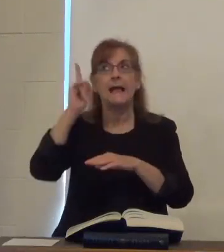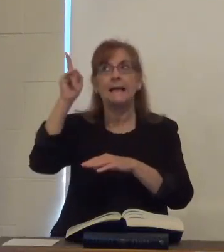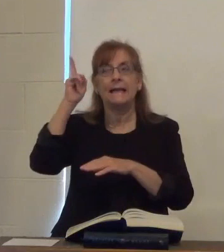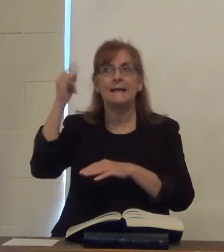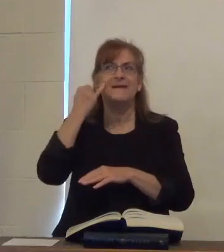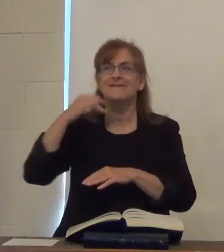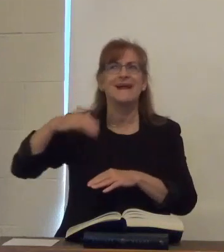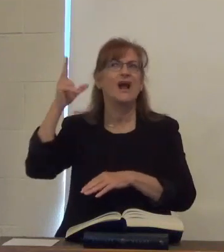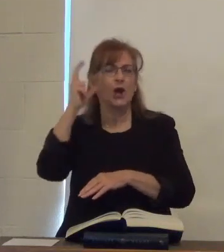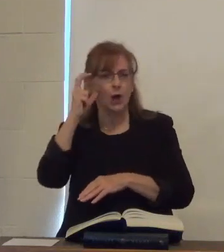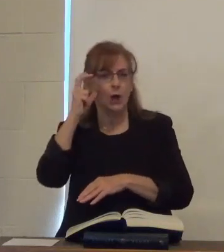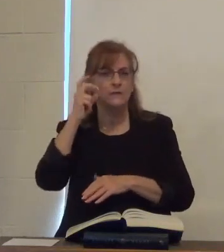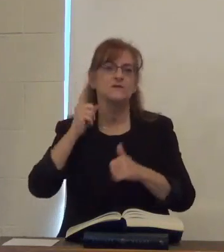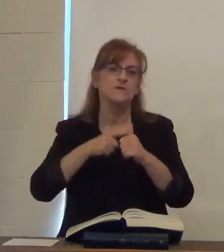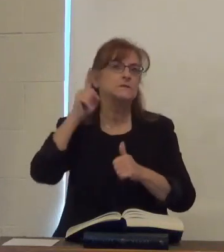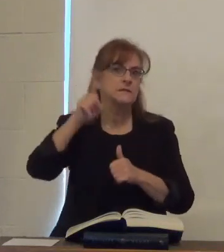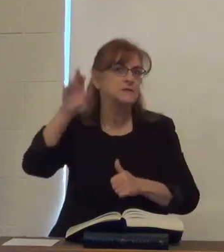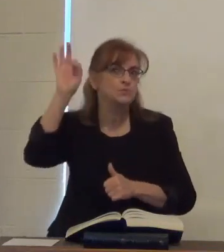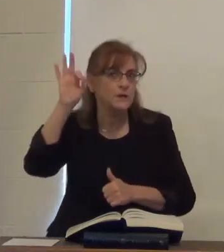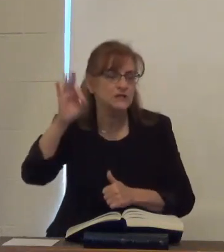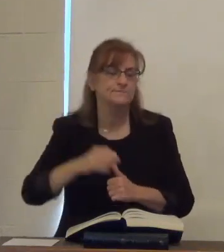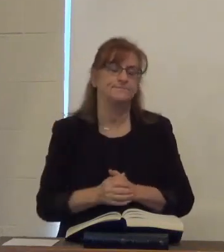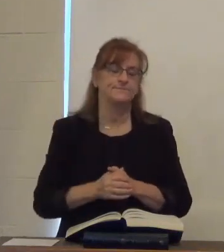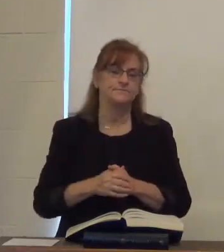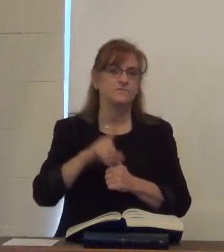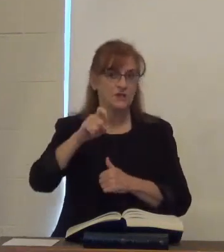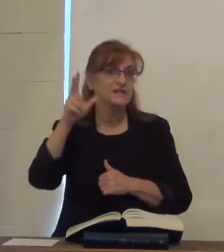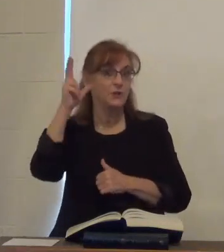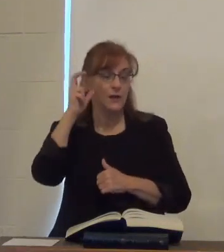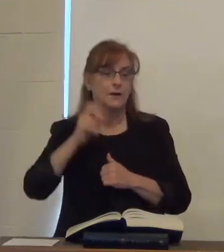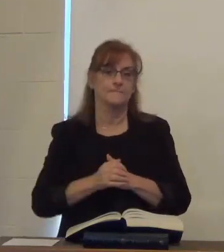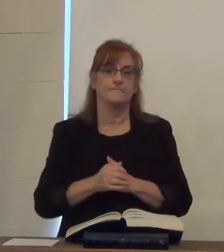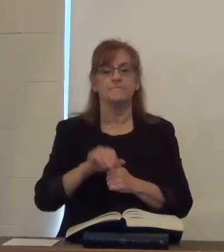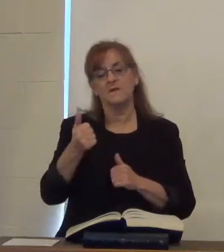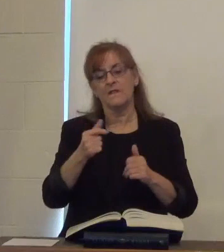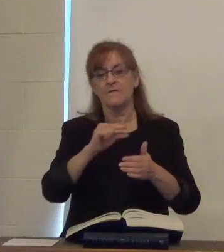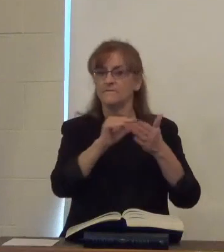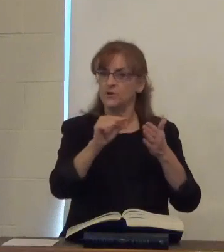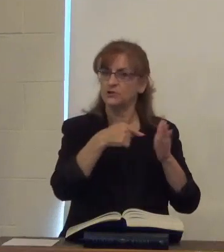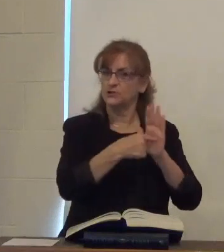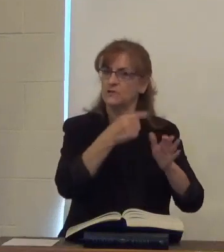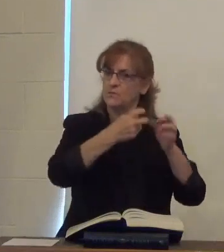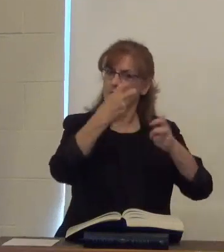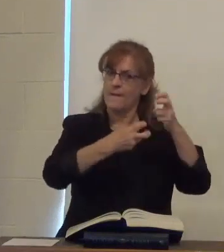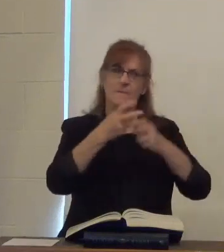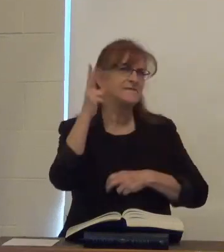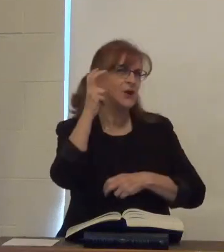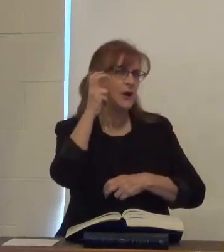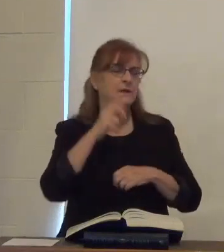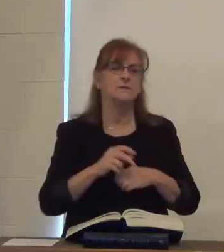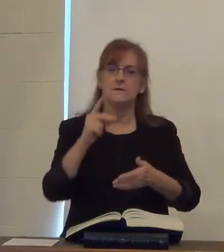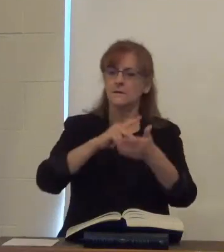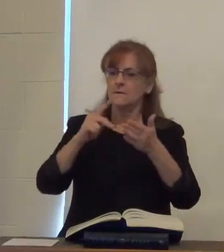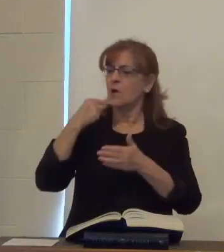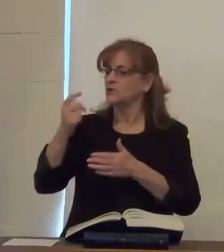heard? Preaching must be heard. There's another passage that shows the problem of hearing. Paul told